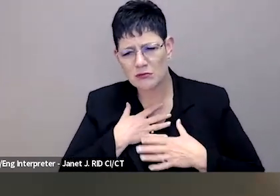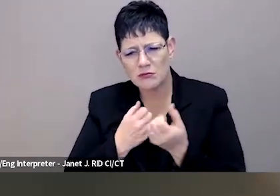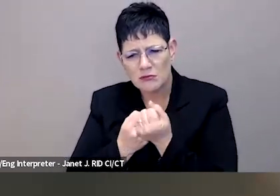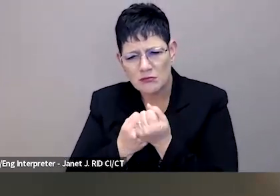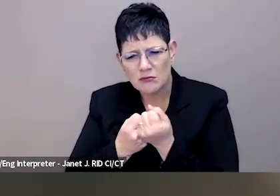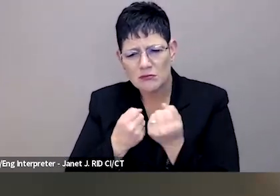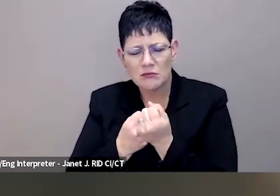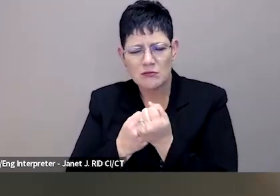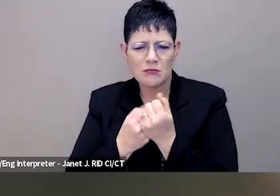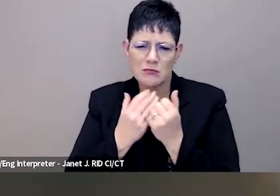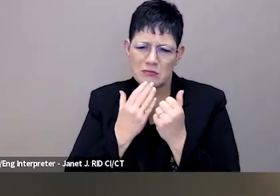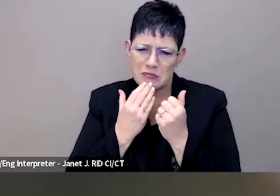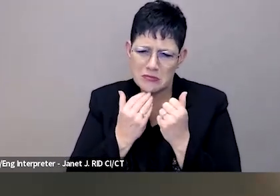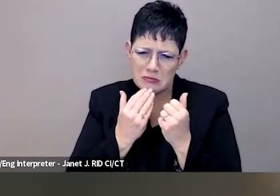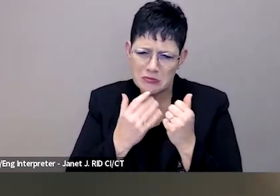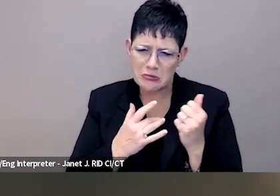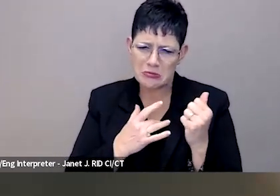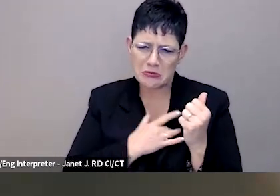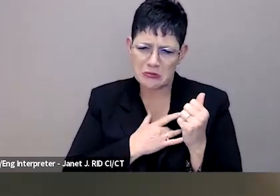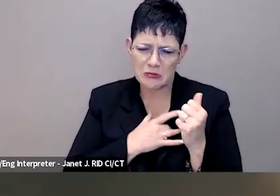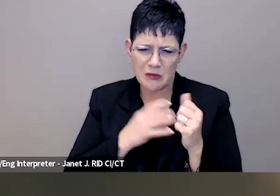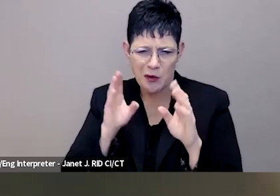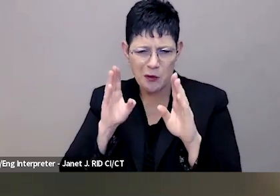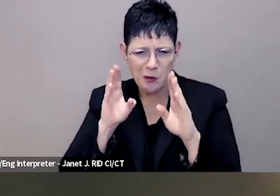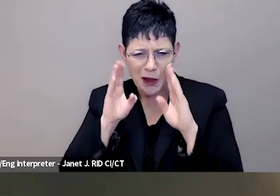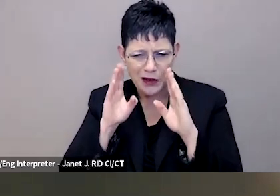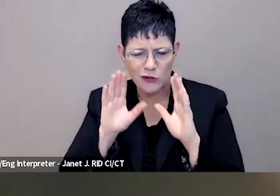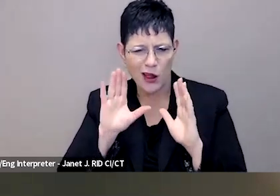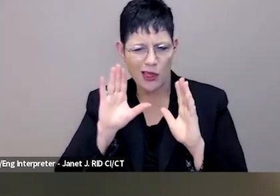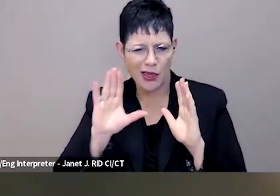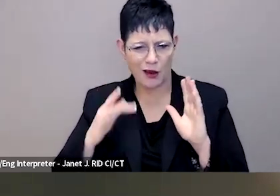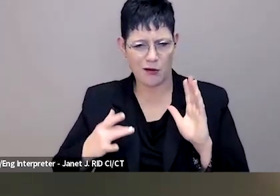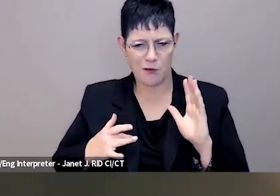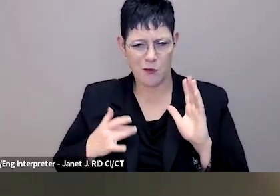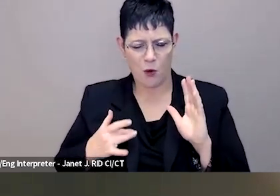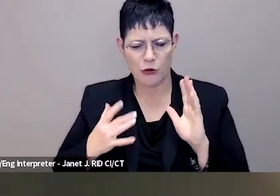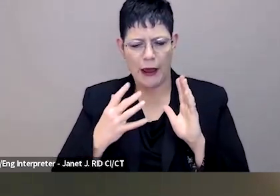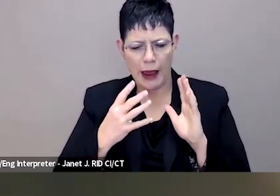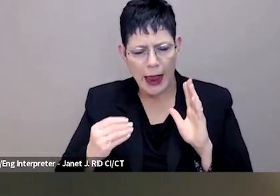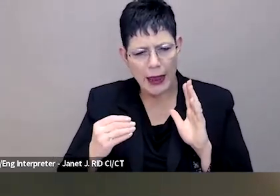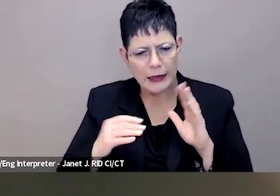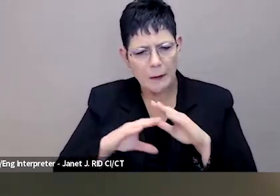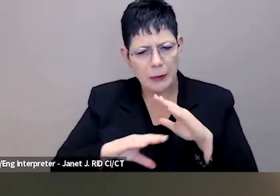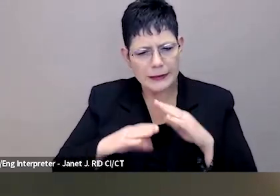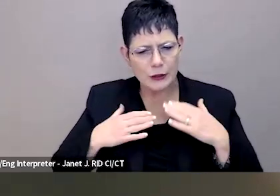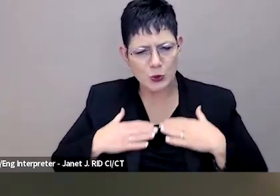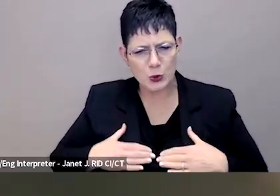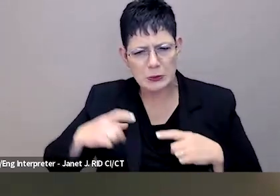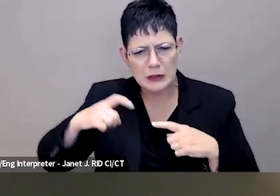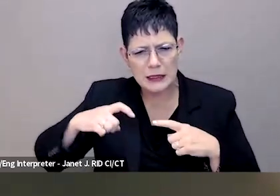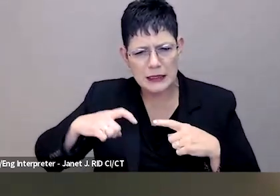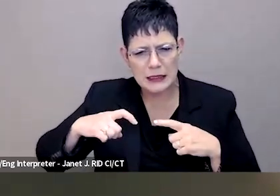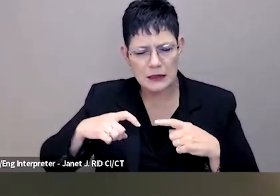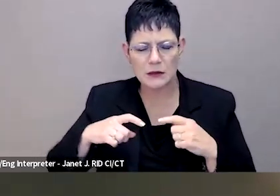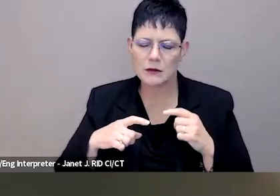thoughtful direct care worker who was attuned to their emotional needs, but also to their basic support needs that they often remembered